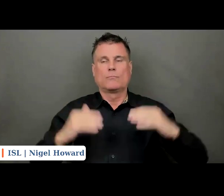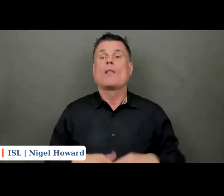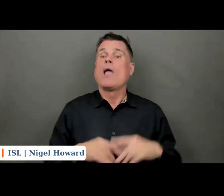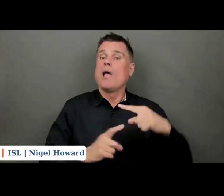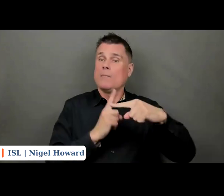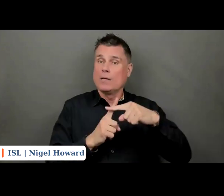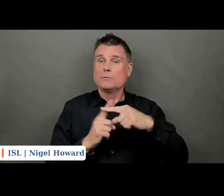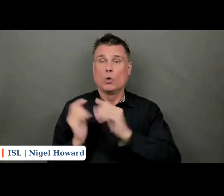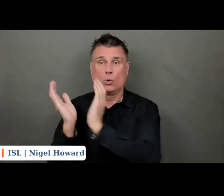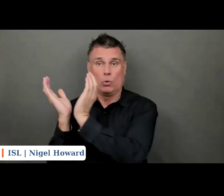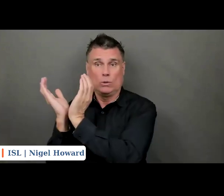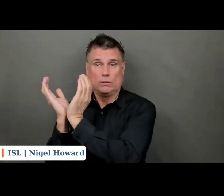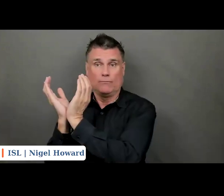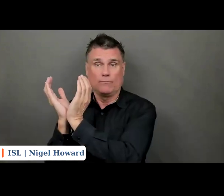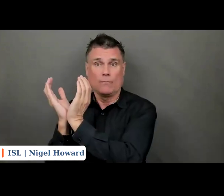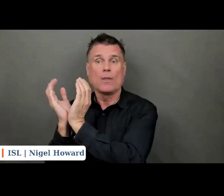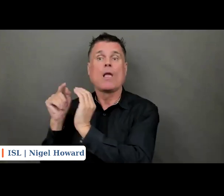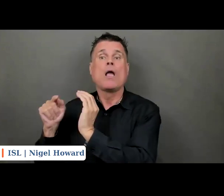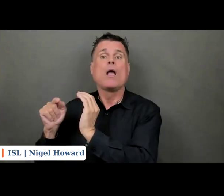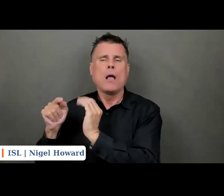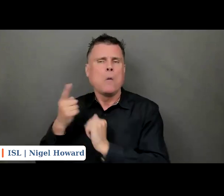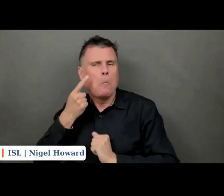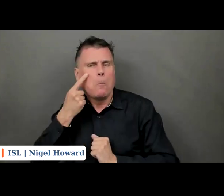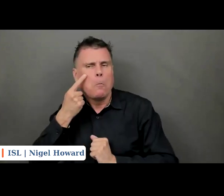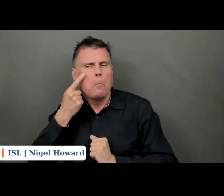pilot these two